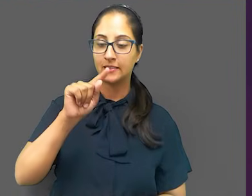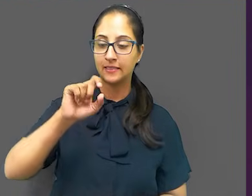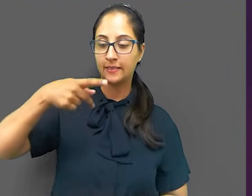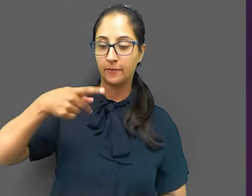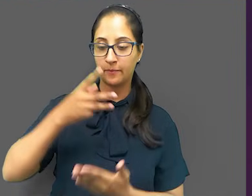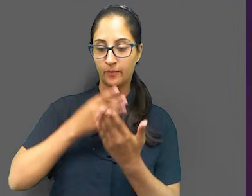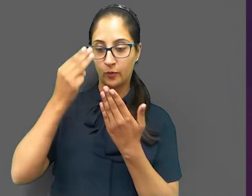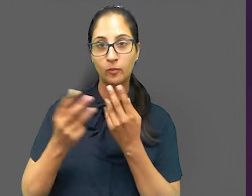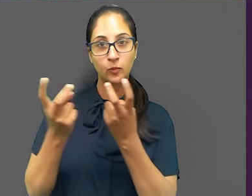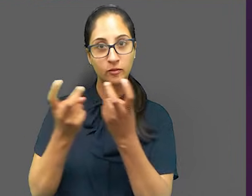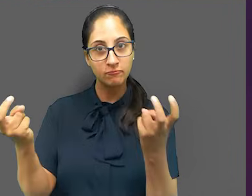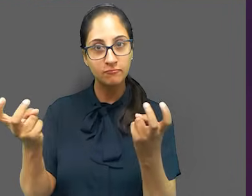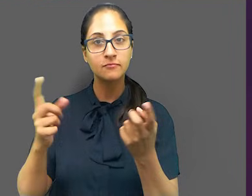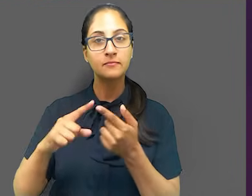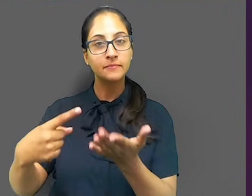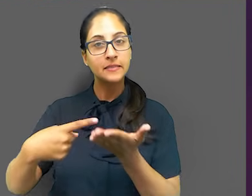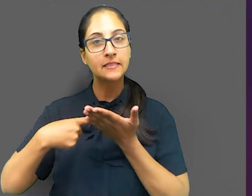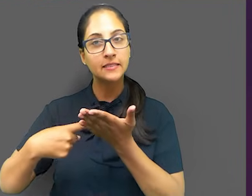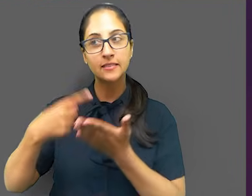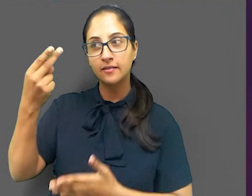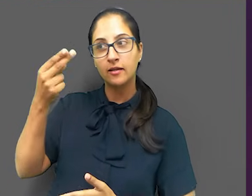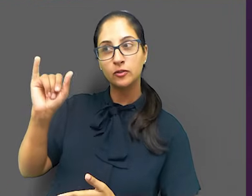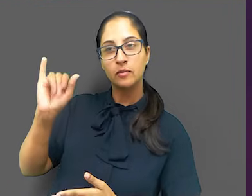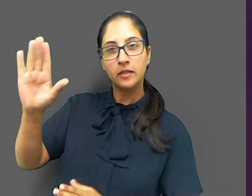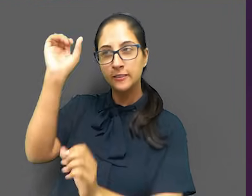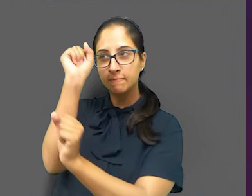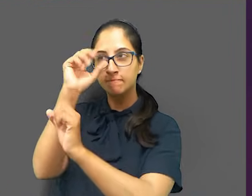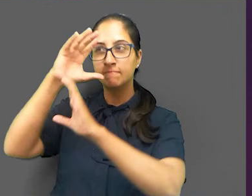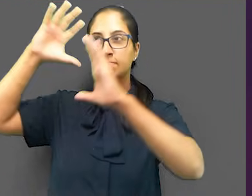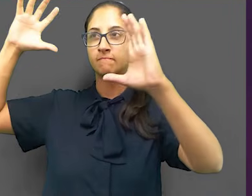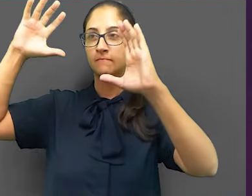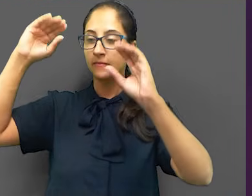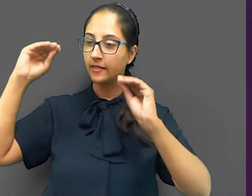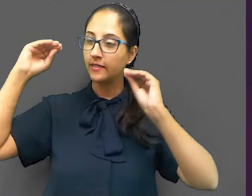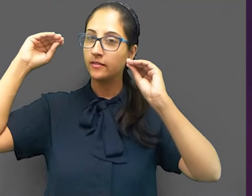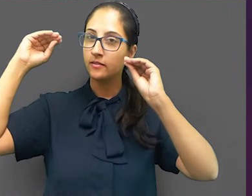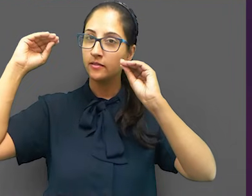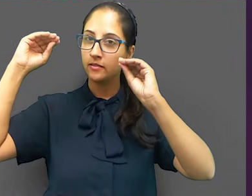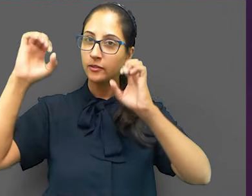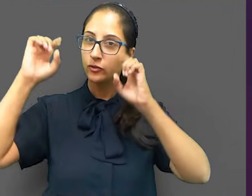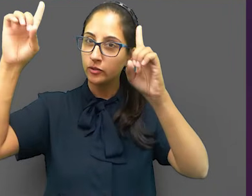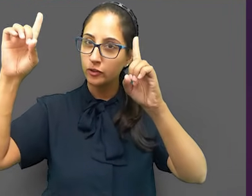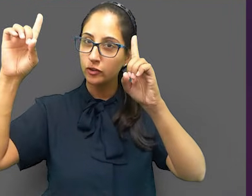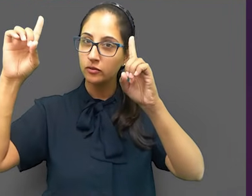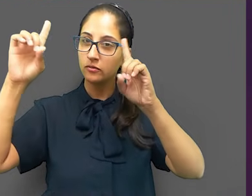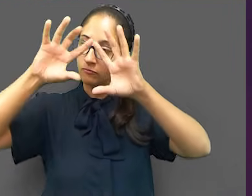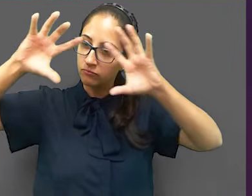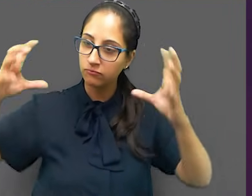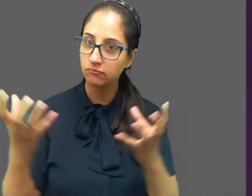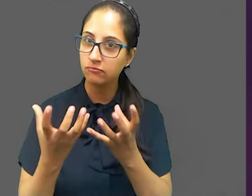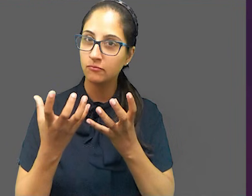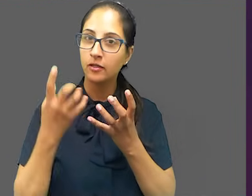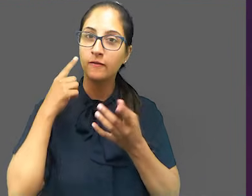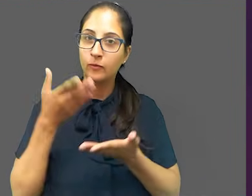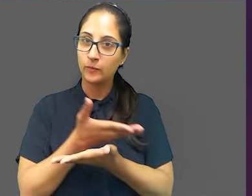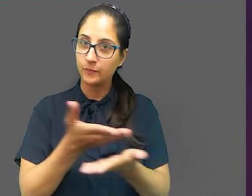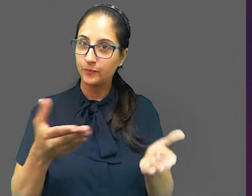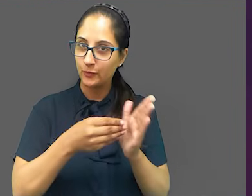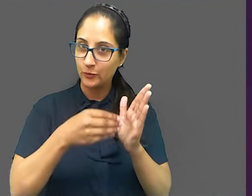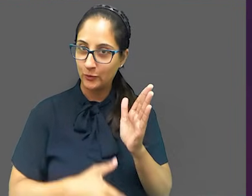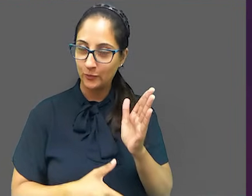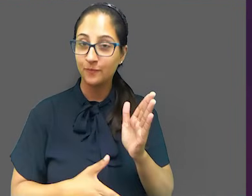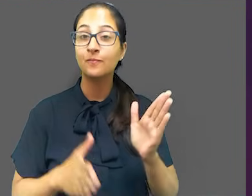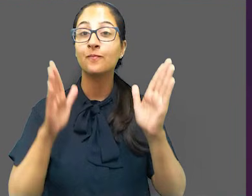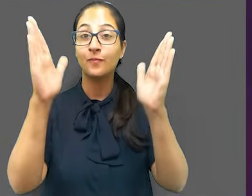Hazrat Imam's vision for a high-quality, holistic education for our secondary students. We'll take a pause for some fun with a